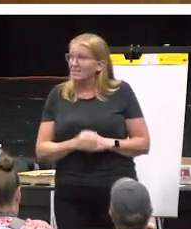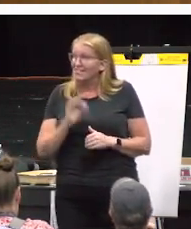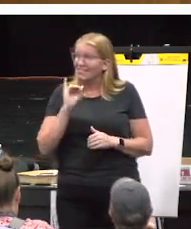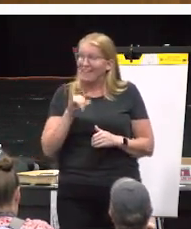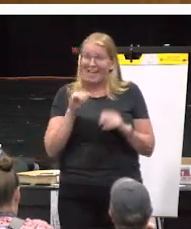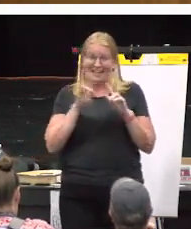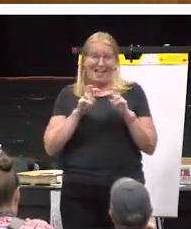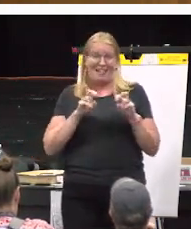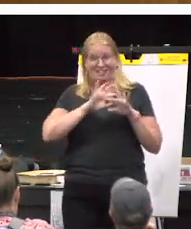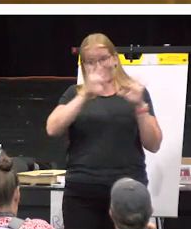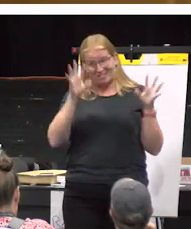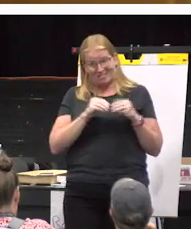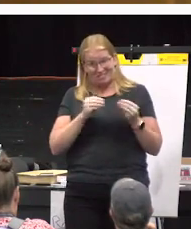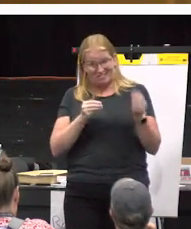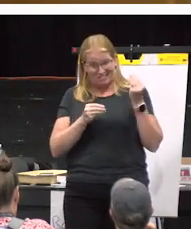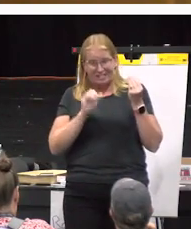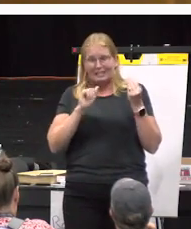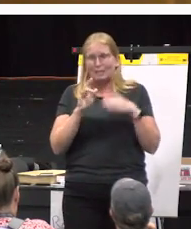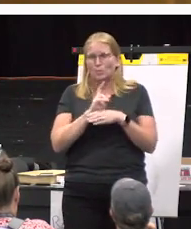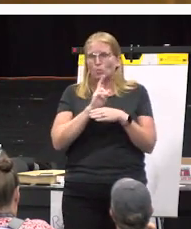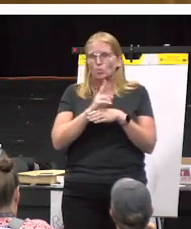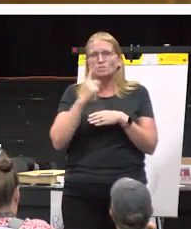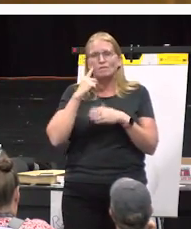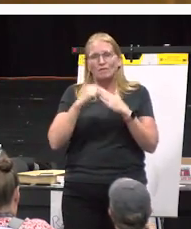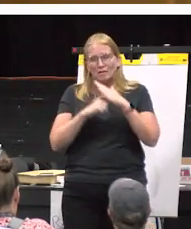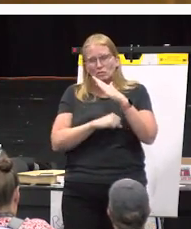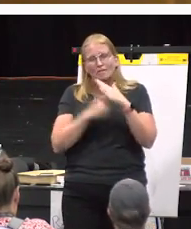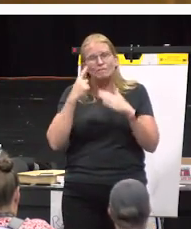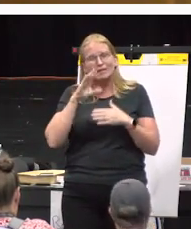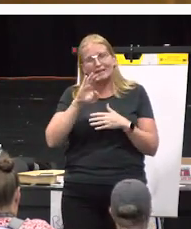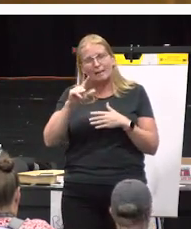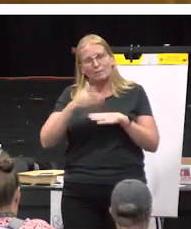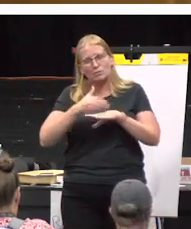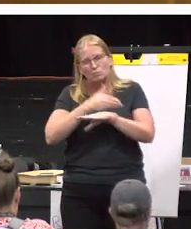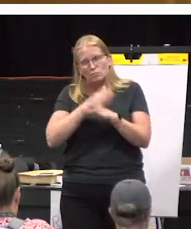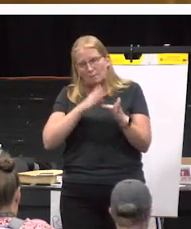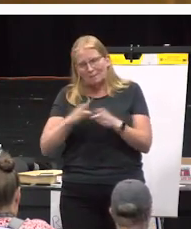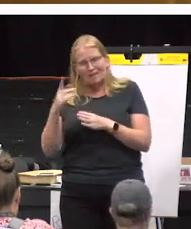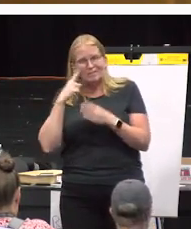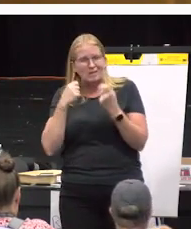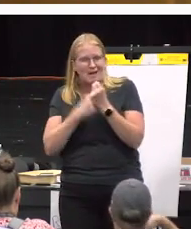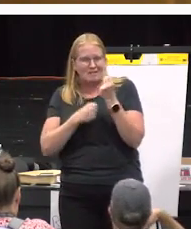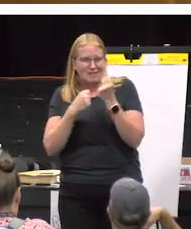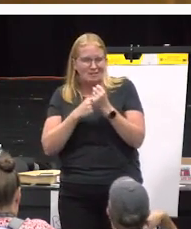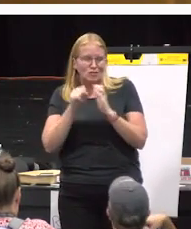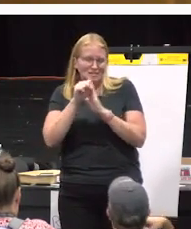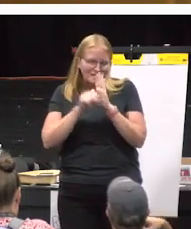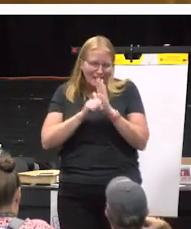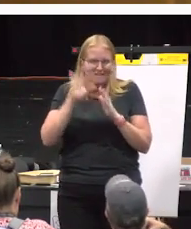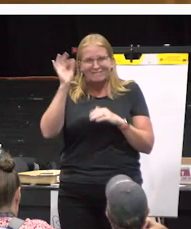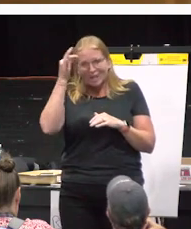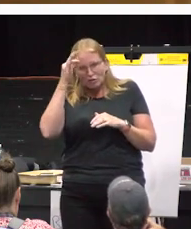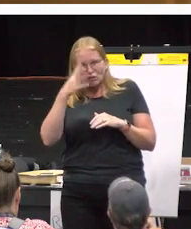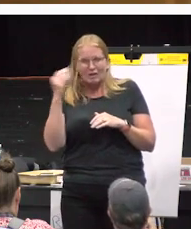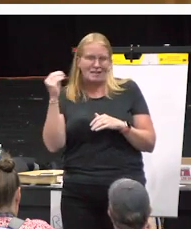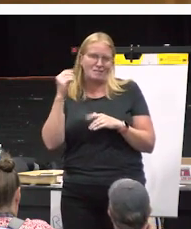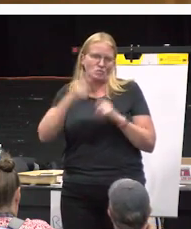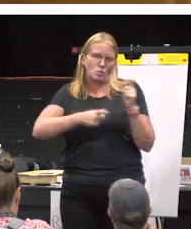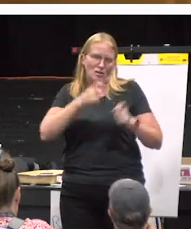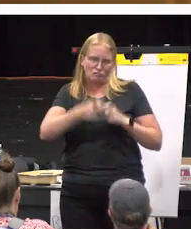be used as a foundation for a capital improvement plan to advocate for state, federal, and philanthropic assistance,